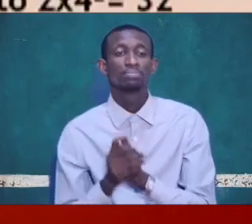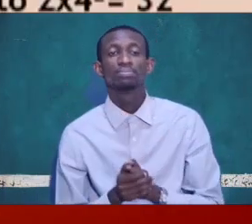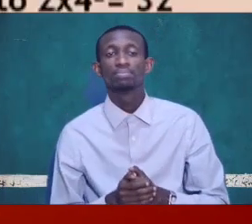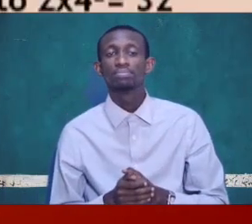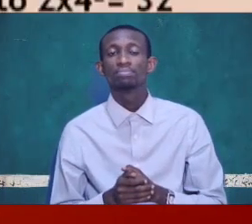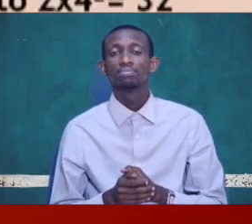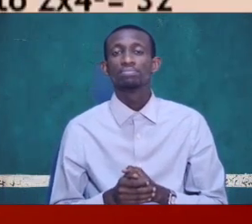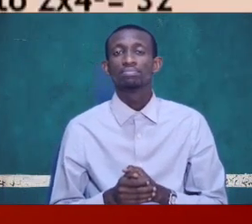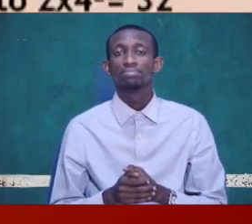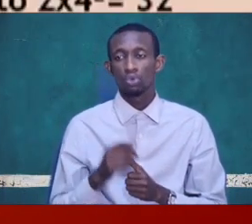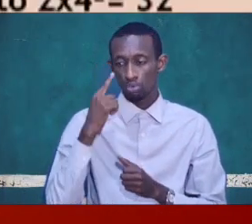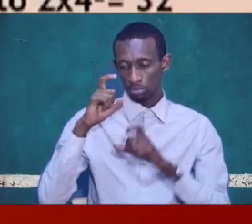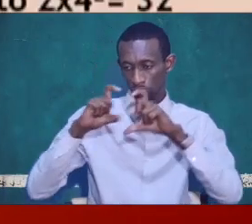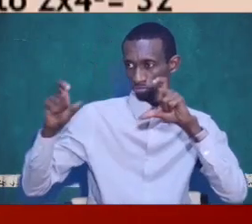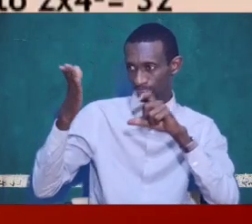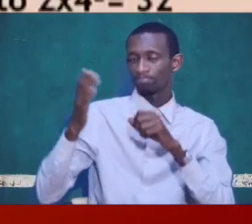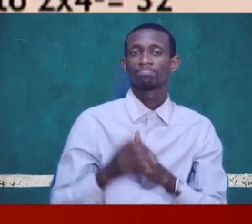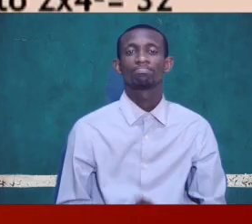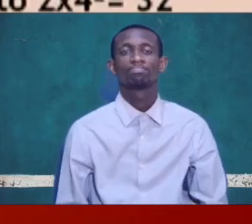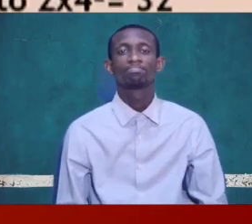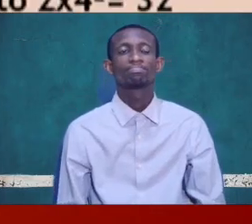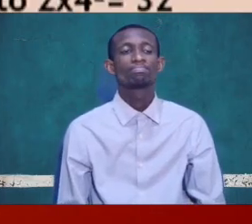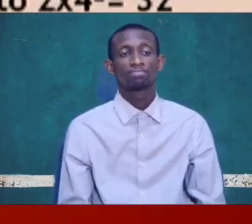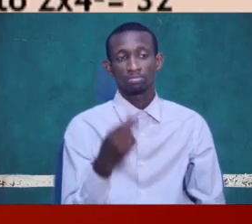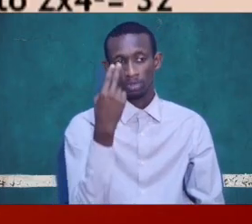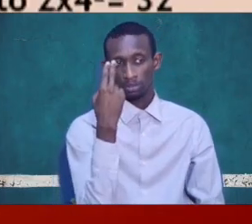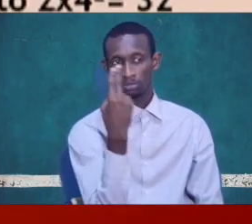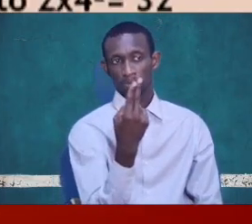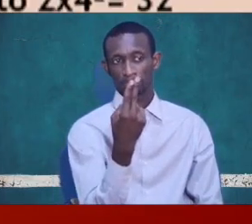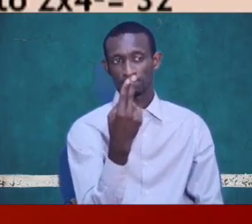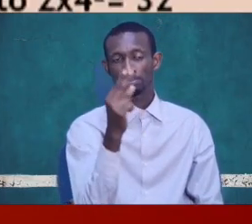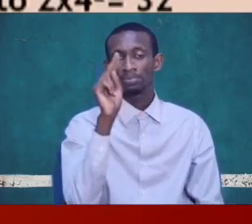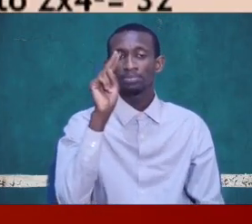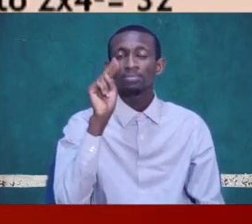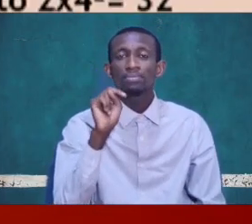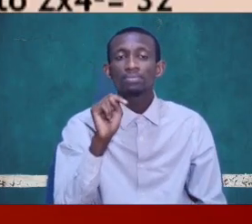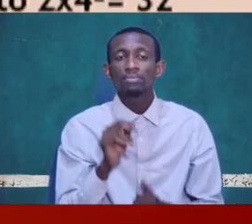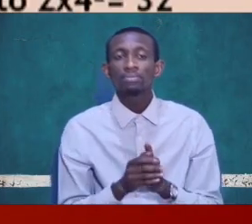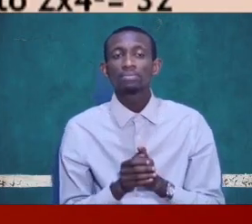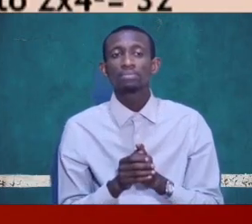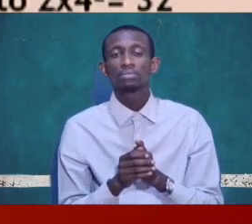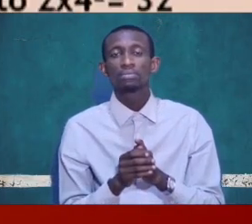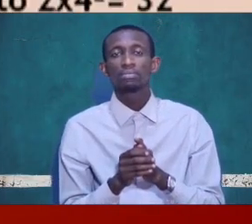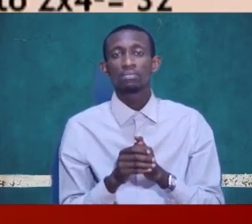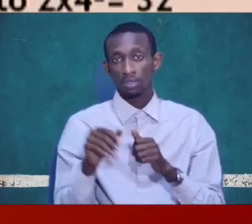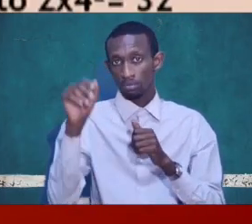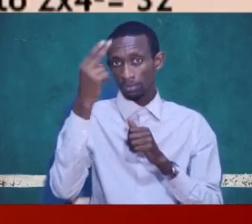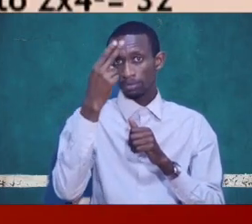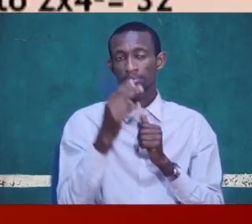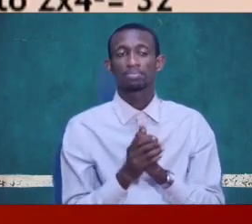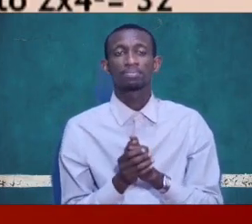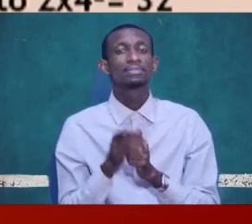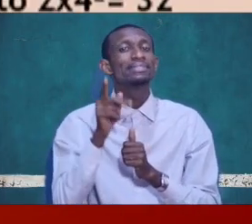level is given by this formula, 2n squared. And that